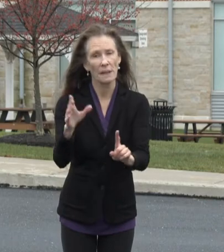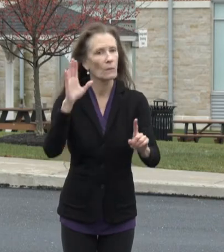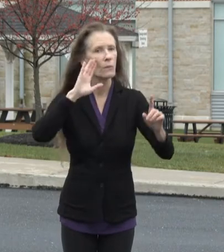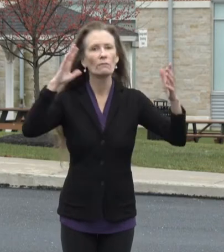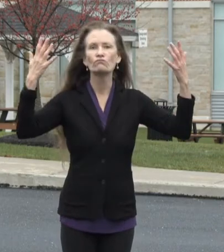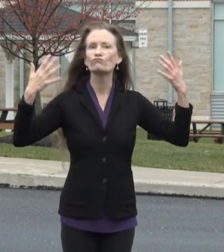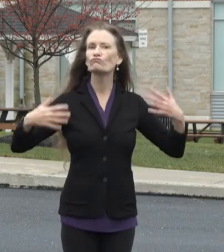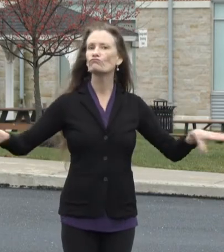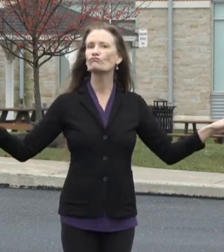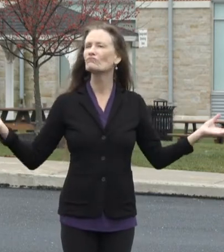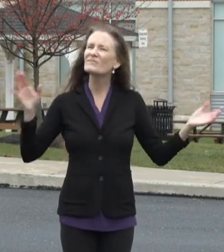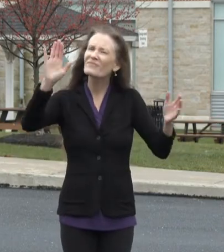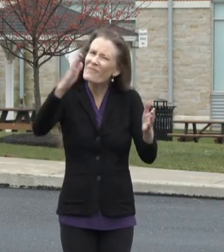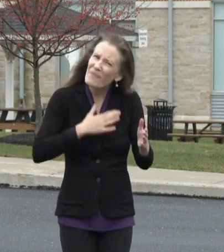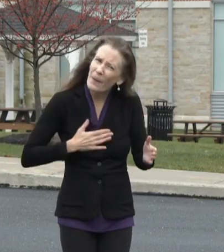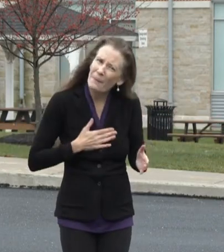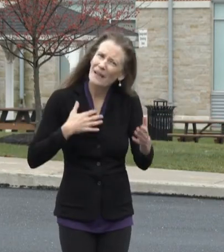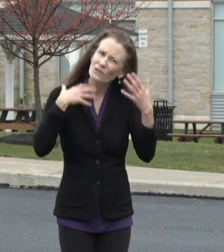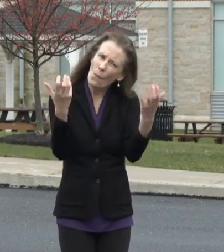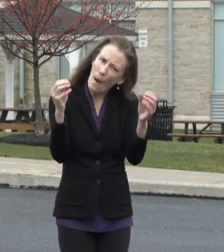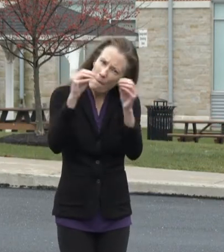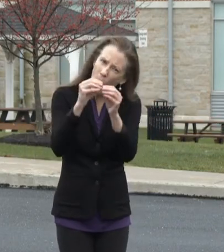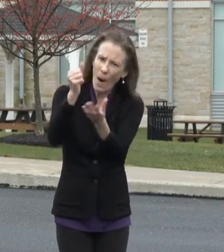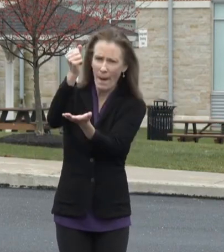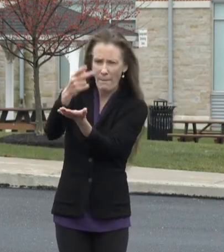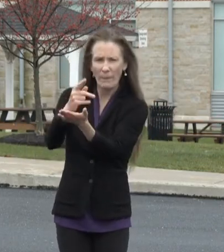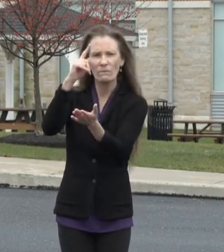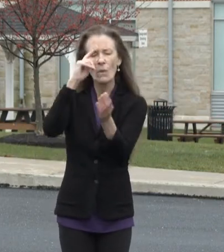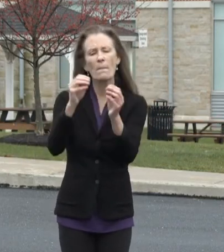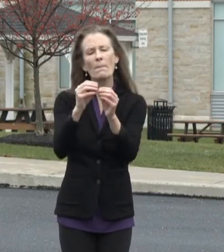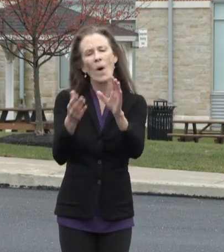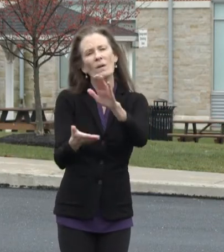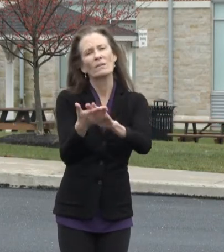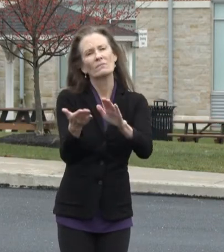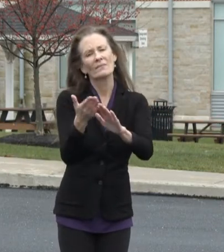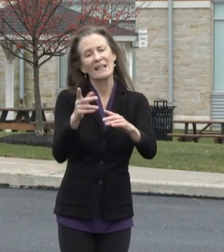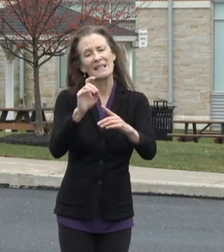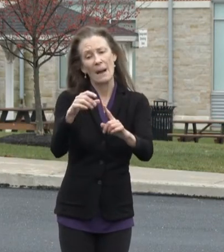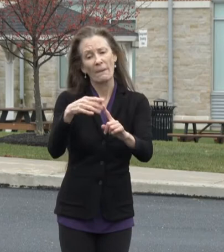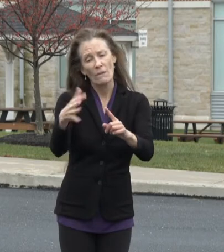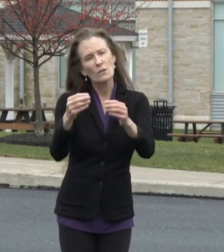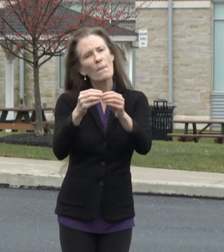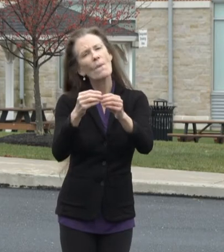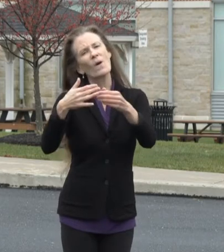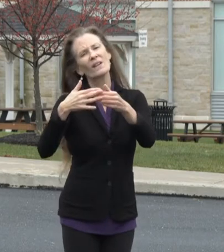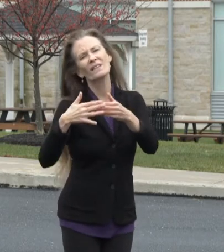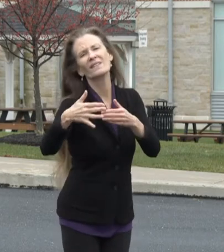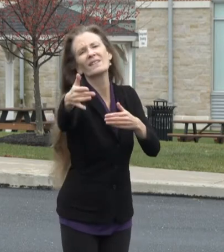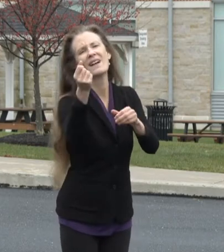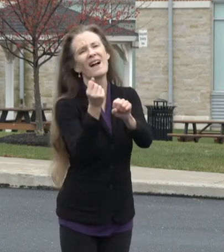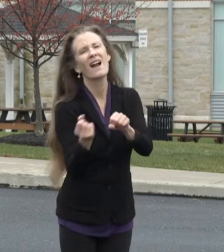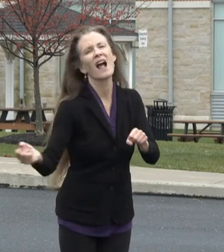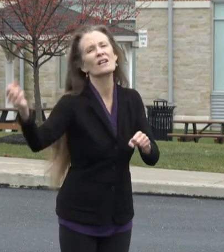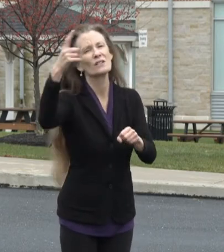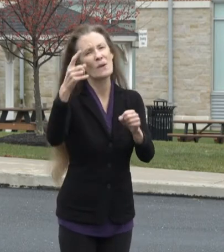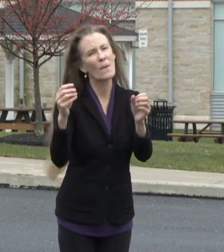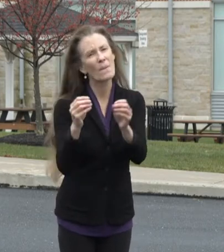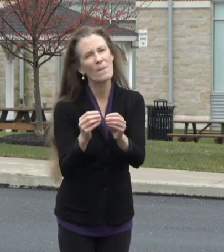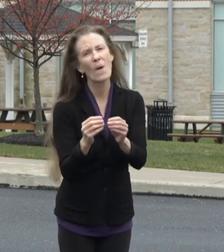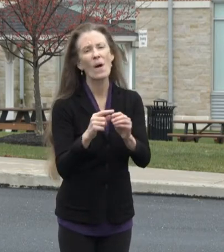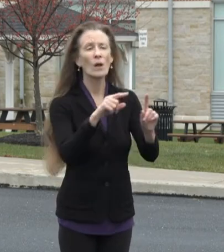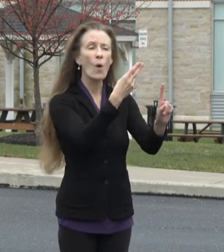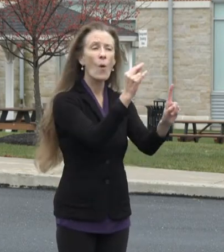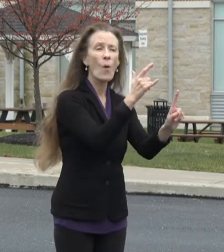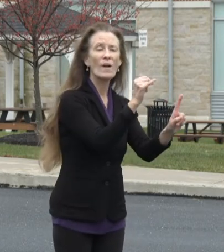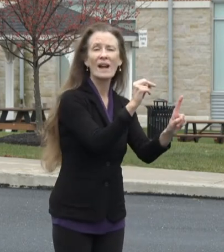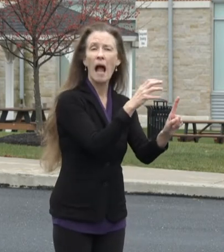We have processed a request for reauthorization of Title 32, and as Congresswoman Houlahan has indicated, there are other states that are doing